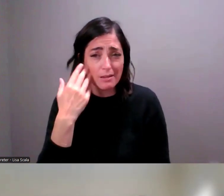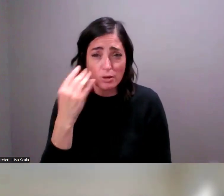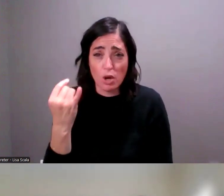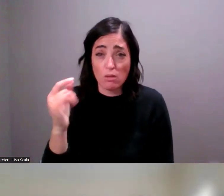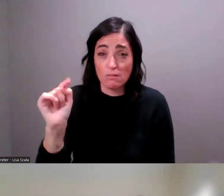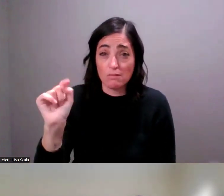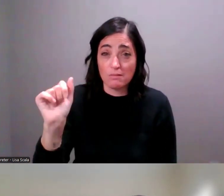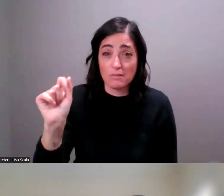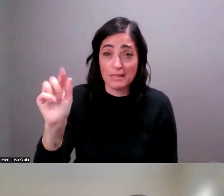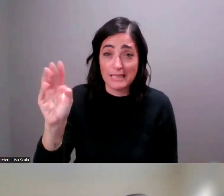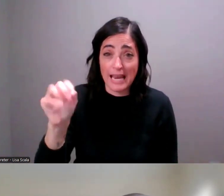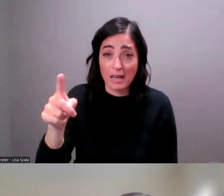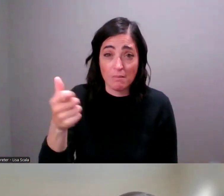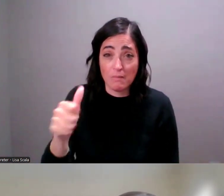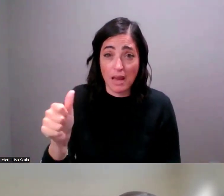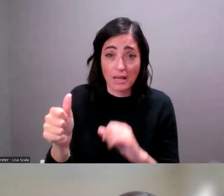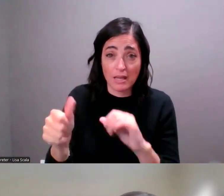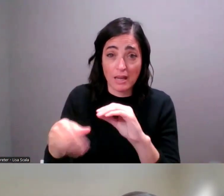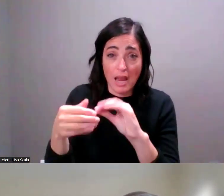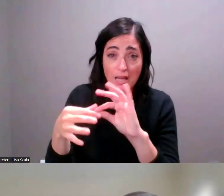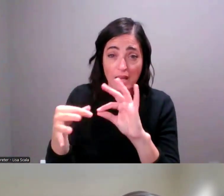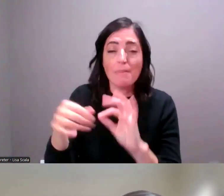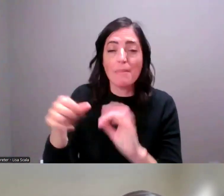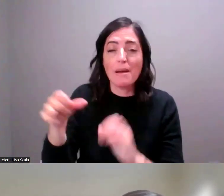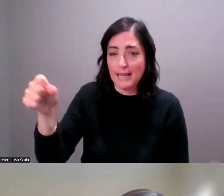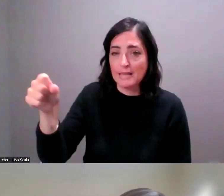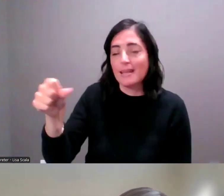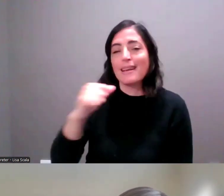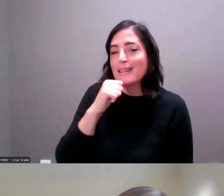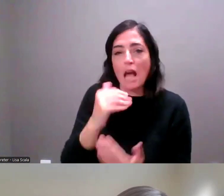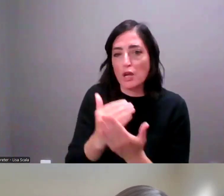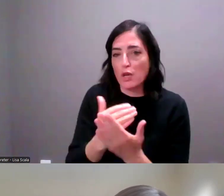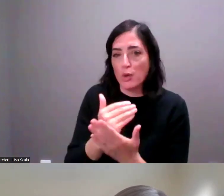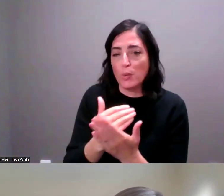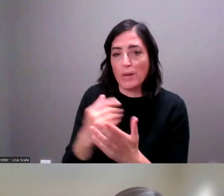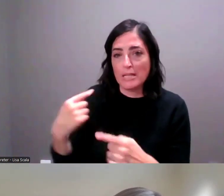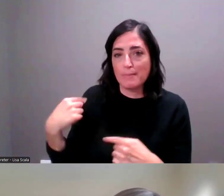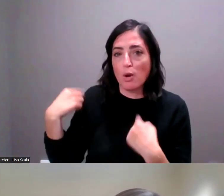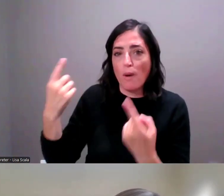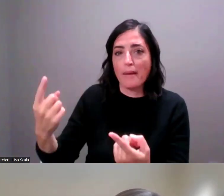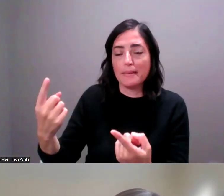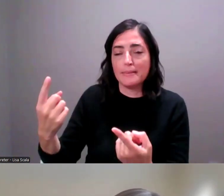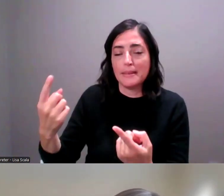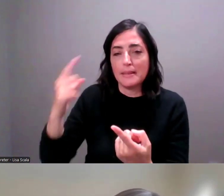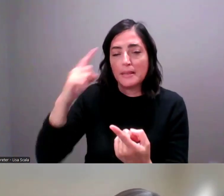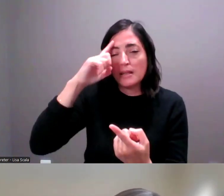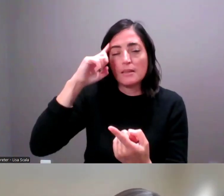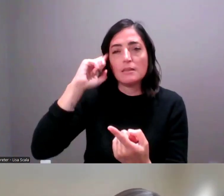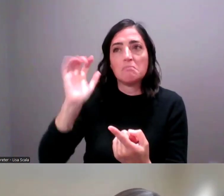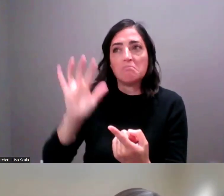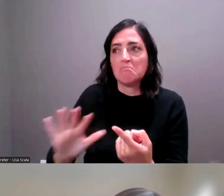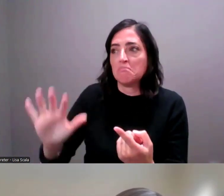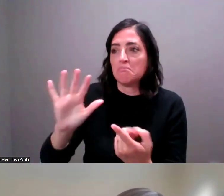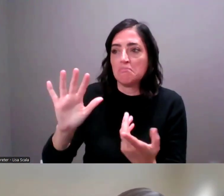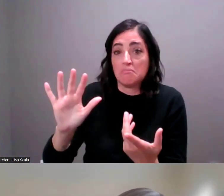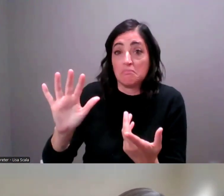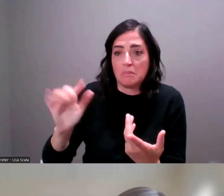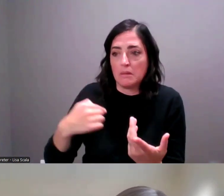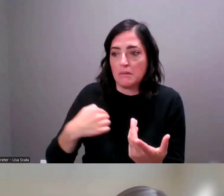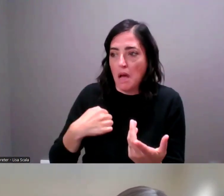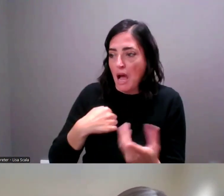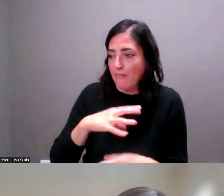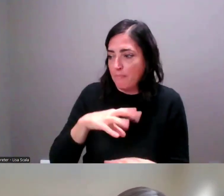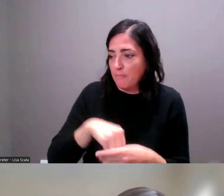if Tatum, if you have any. Yes, it's not new. It's been around for as long as I've